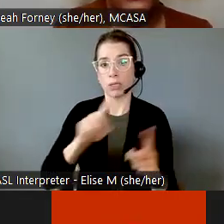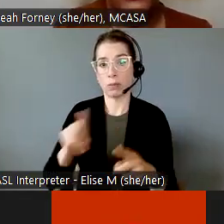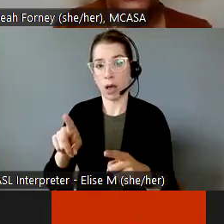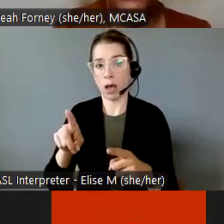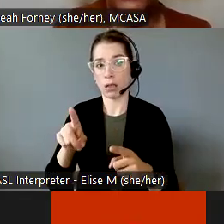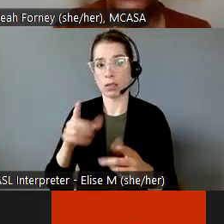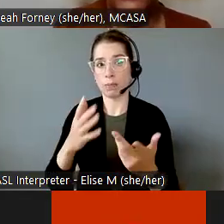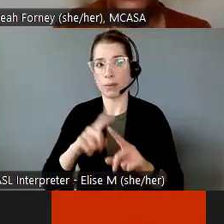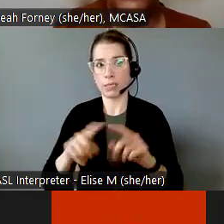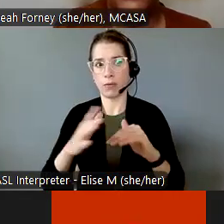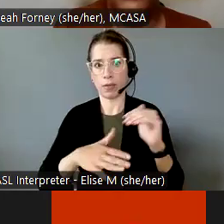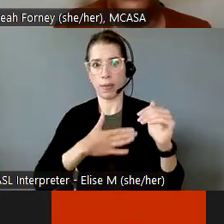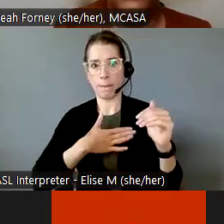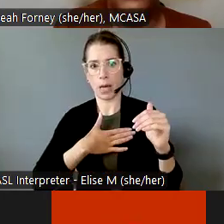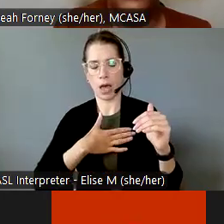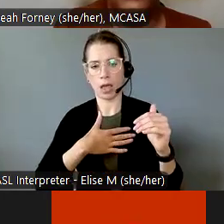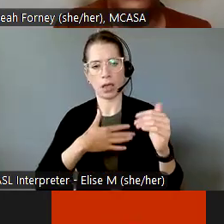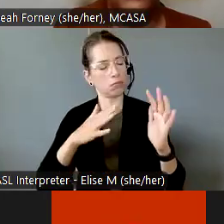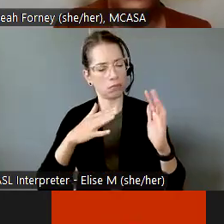own.